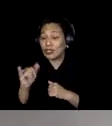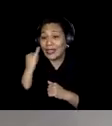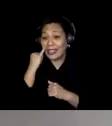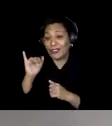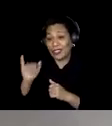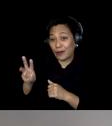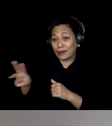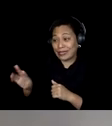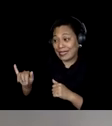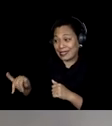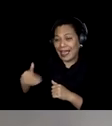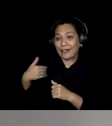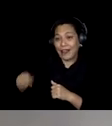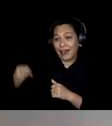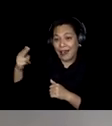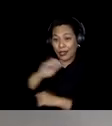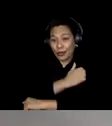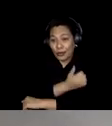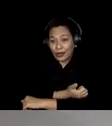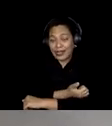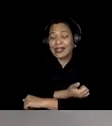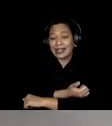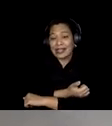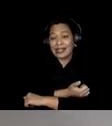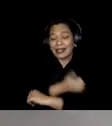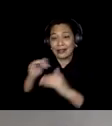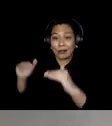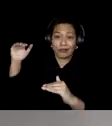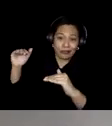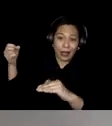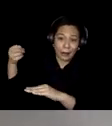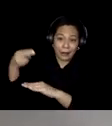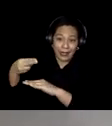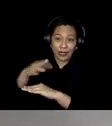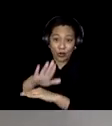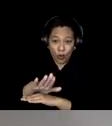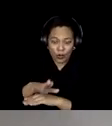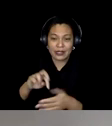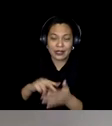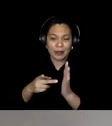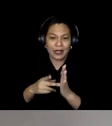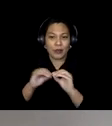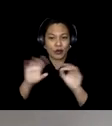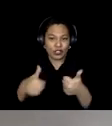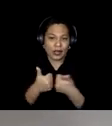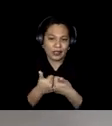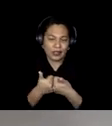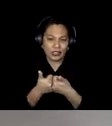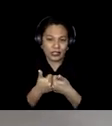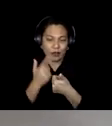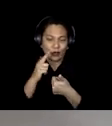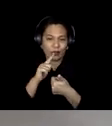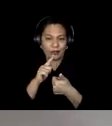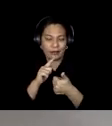high authority, website authority that's even higher than yours, you're gonna have a really hard time ranking